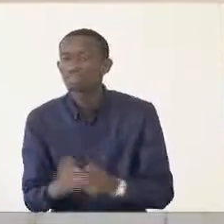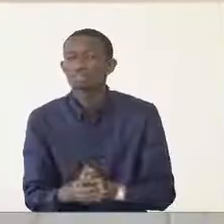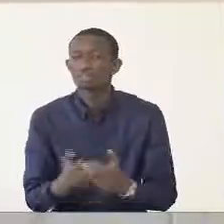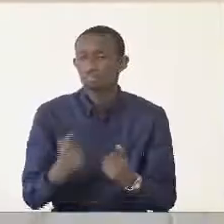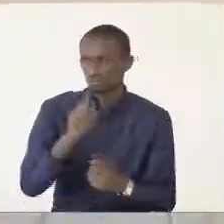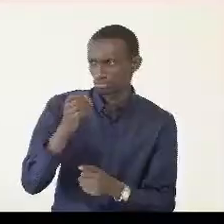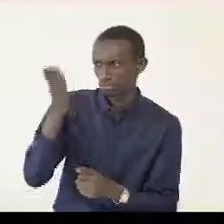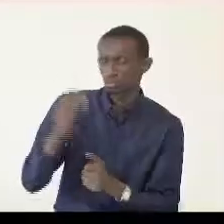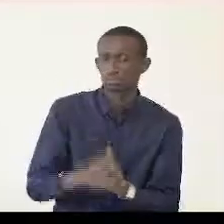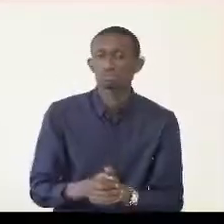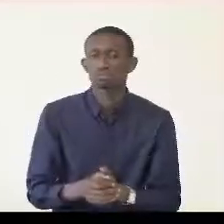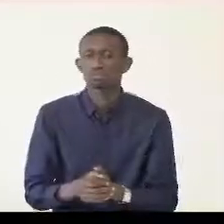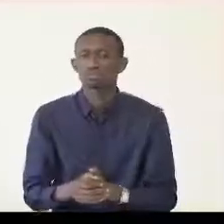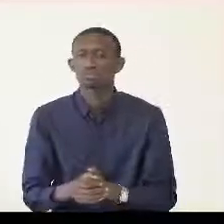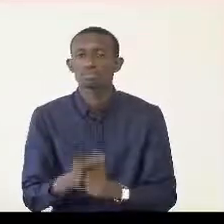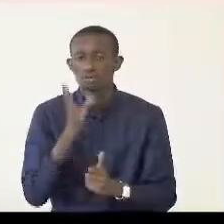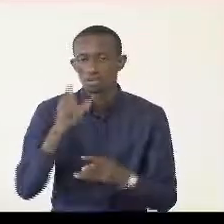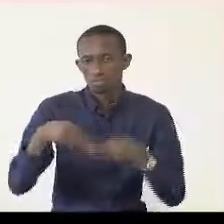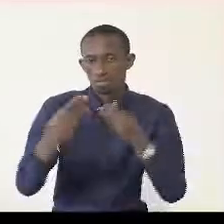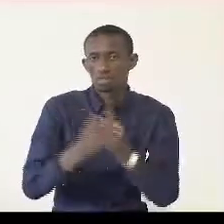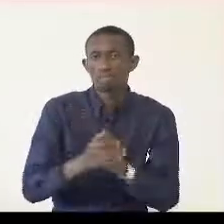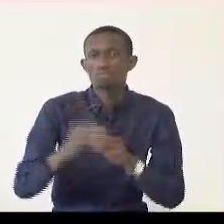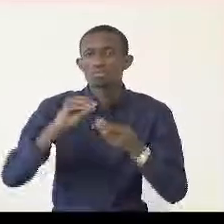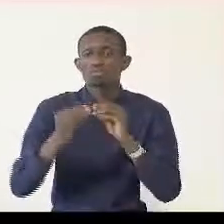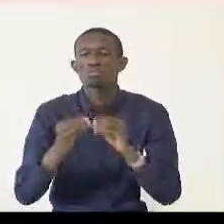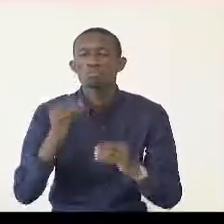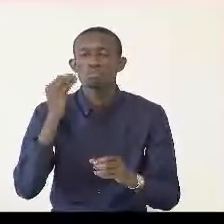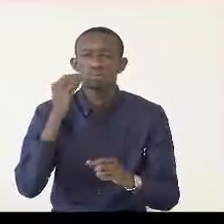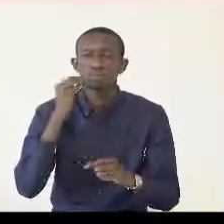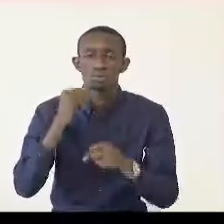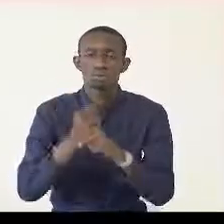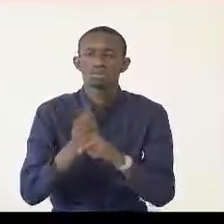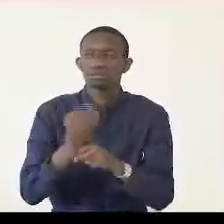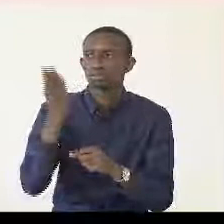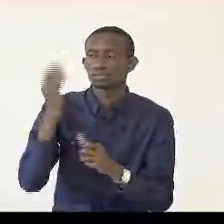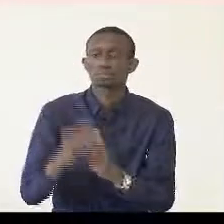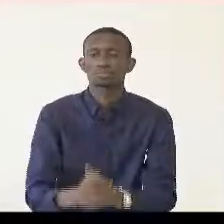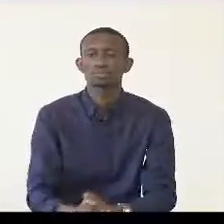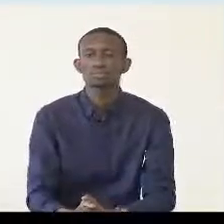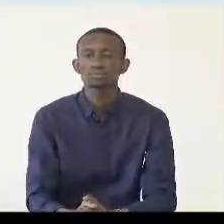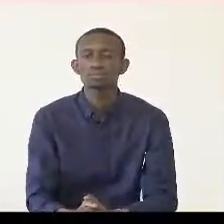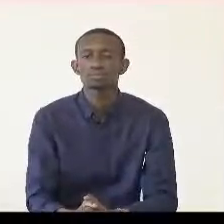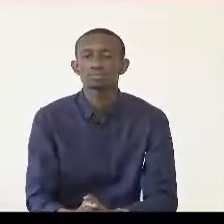this question, let's have a homework for you, okay? So the homework